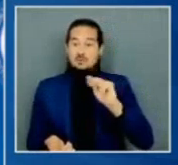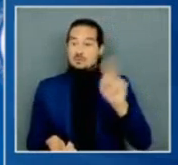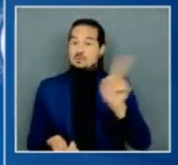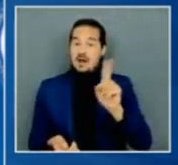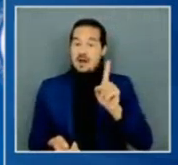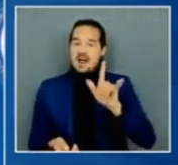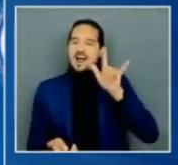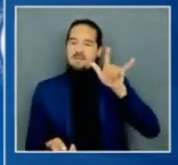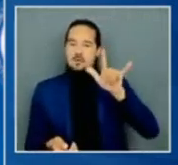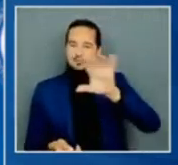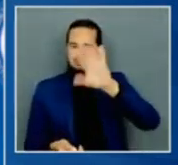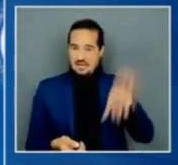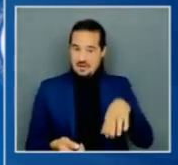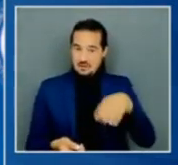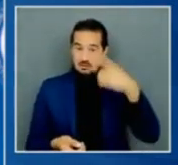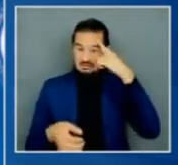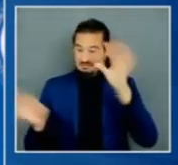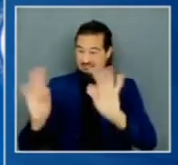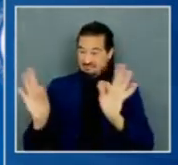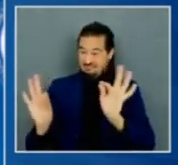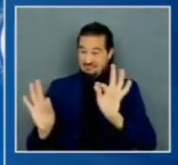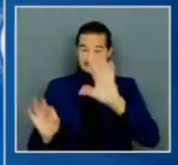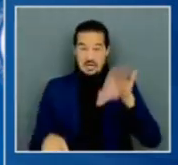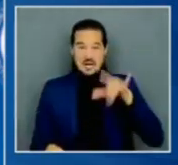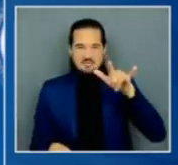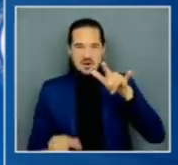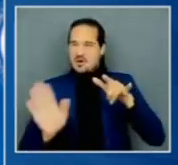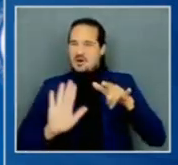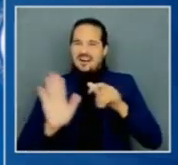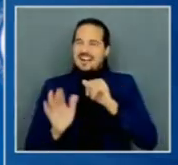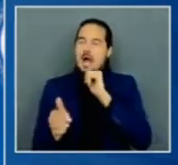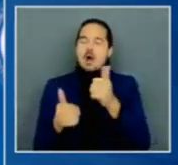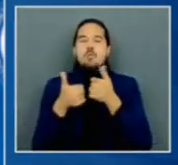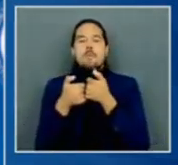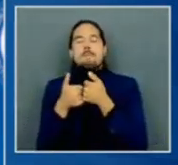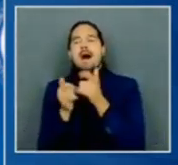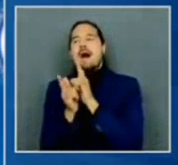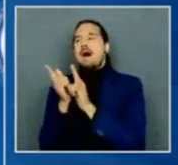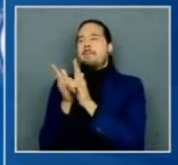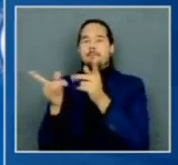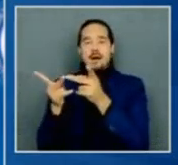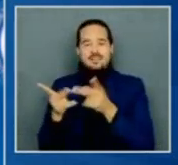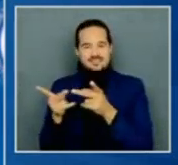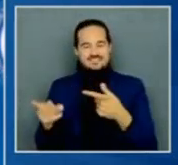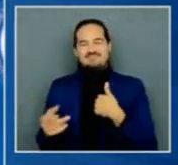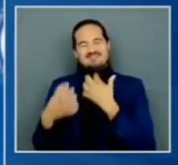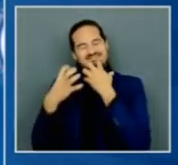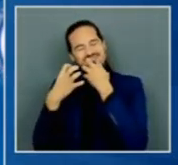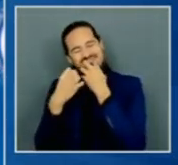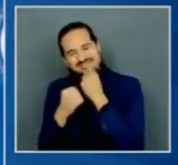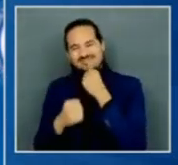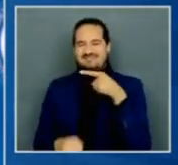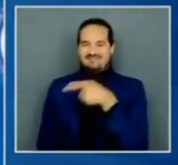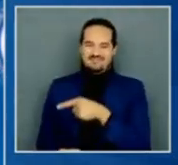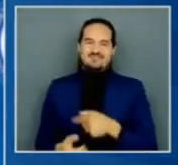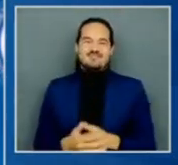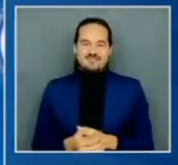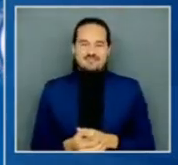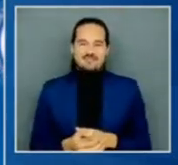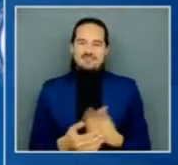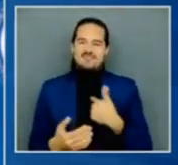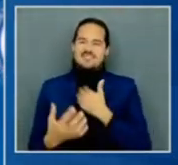you that O'Hare isn't romantic. And I want to take this chance to thank Chasten for everything that he gives and everything